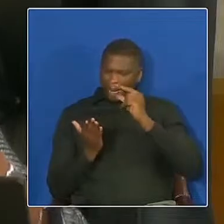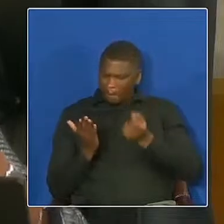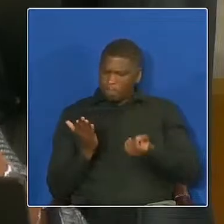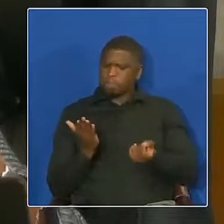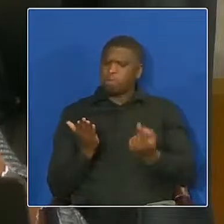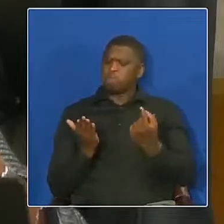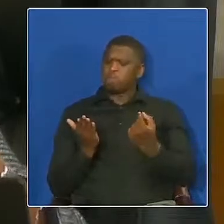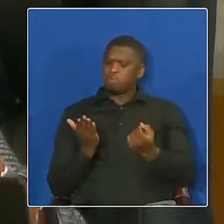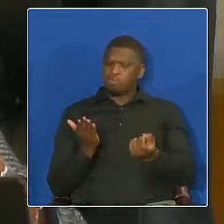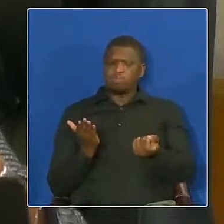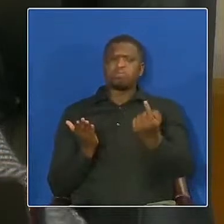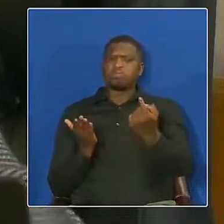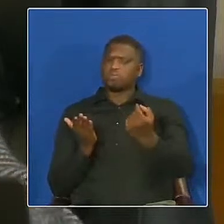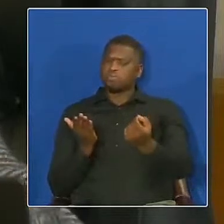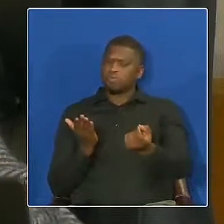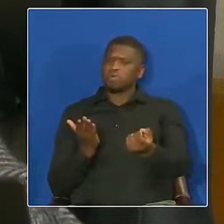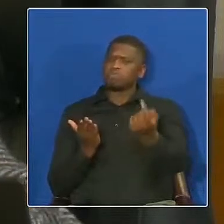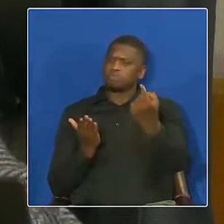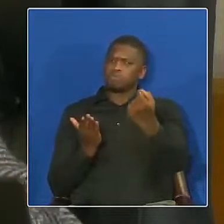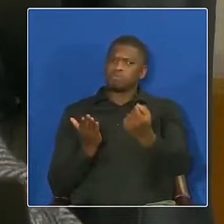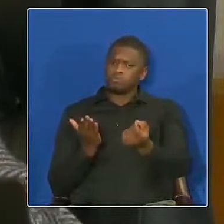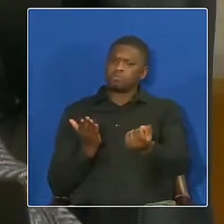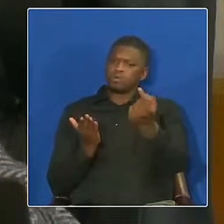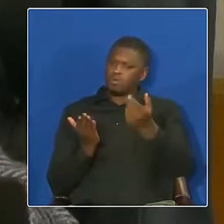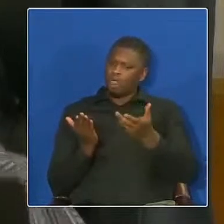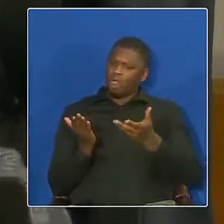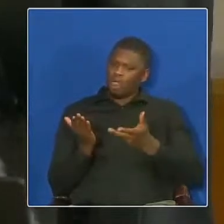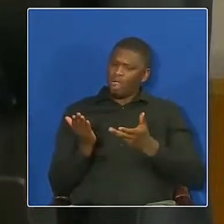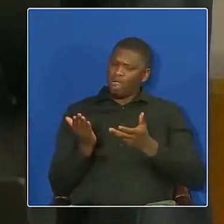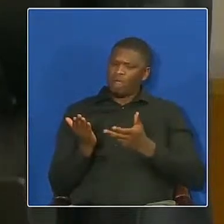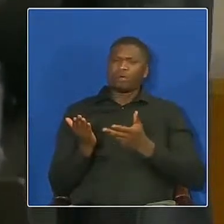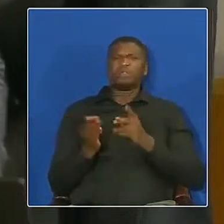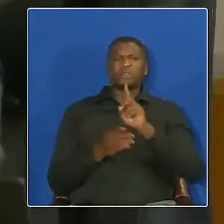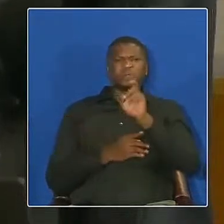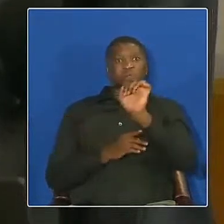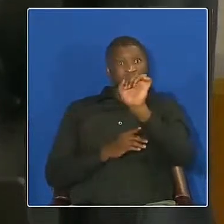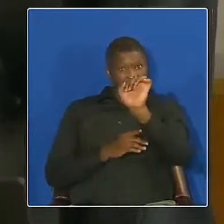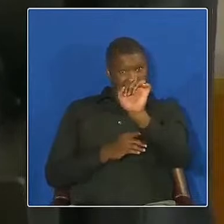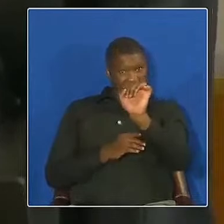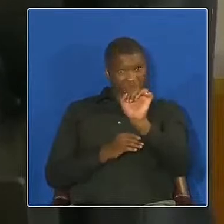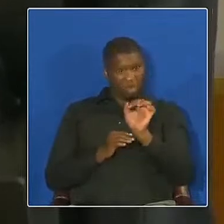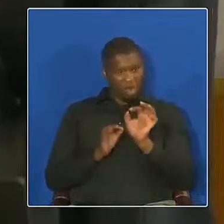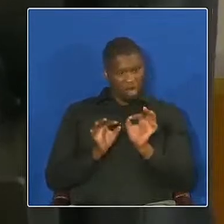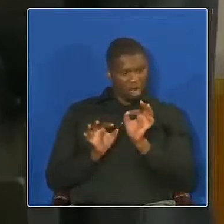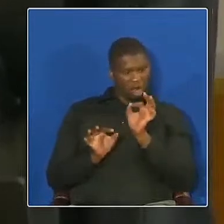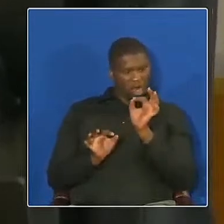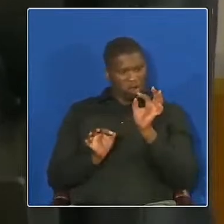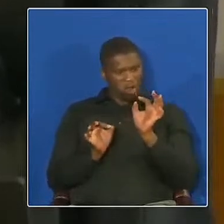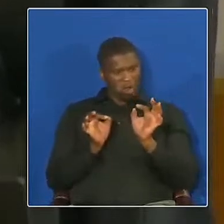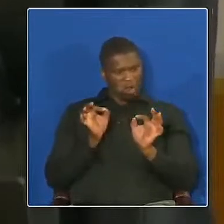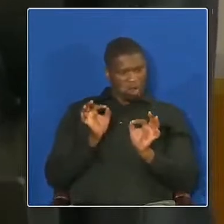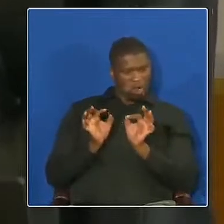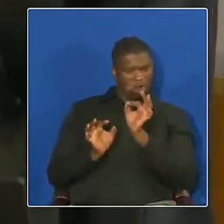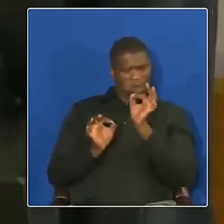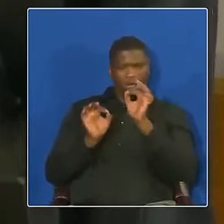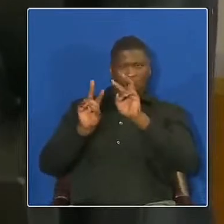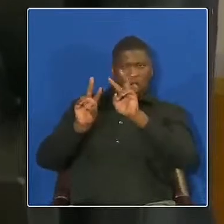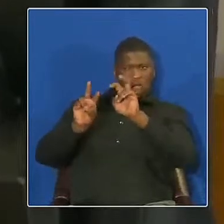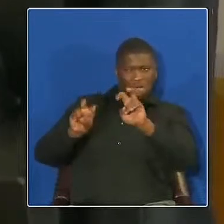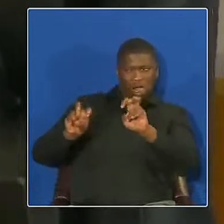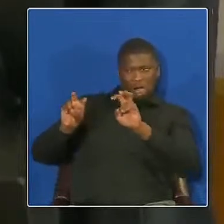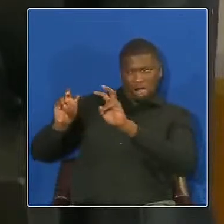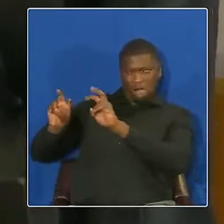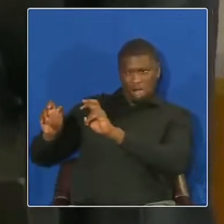or two chats. In your analysis of this and your further